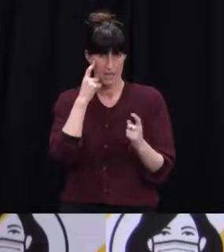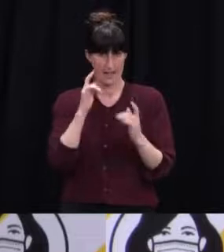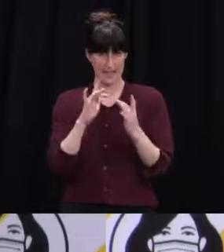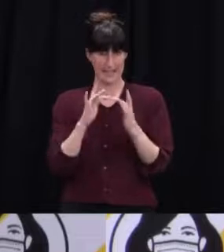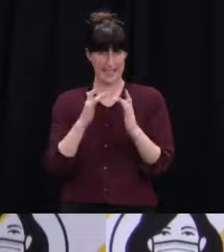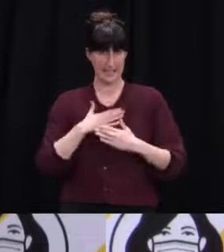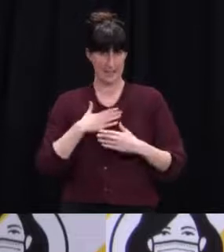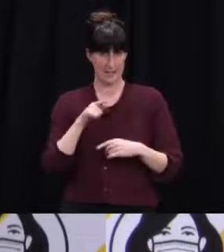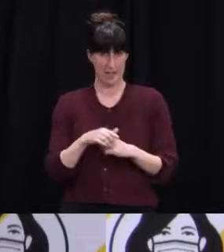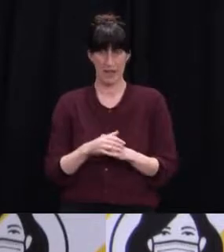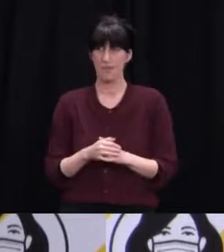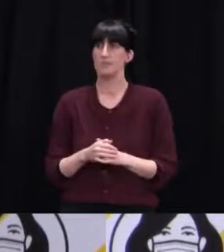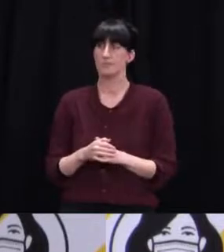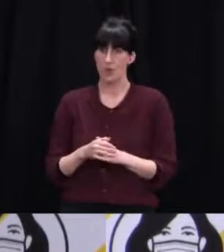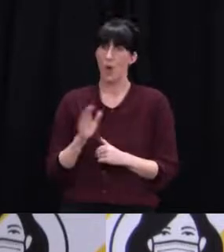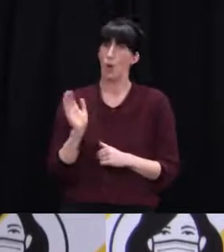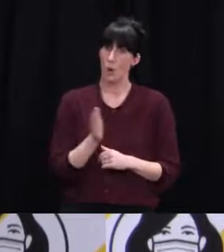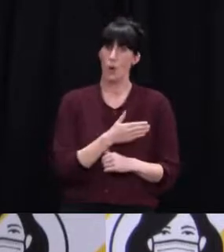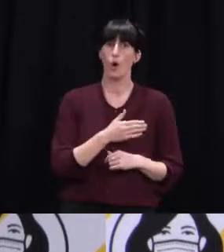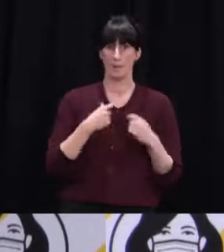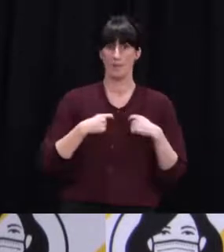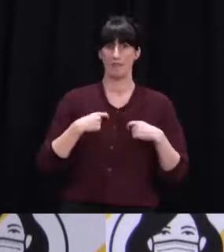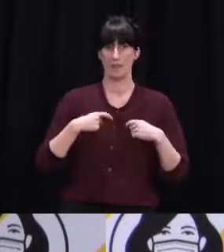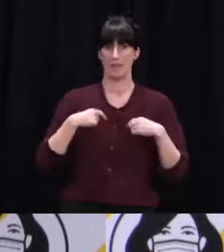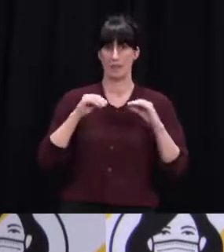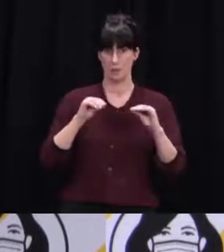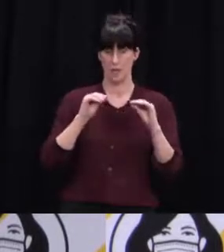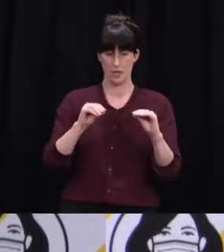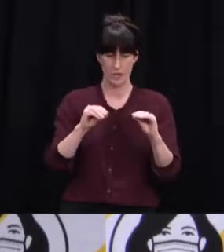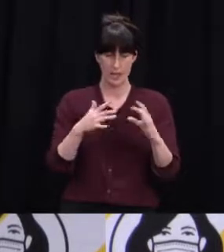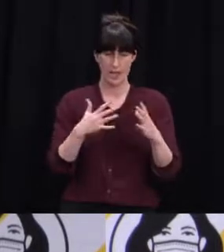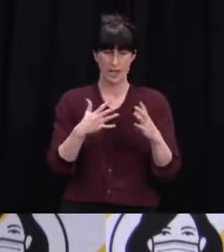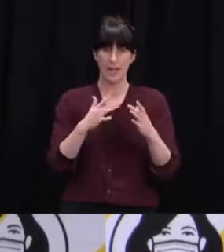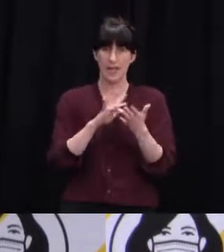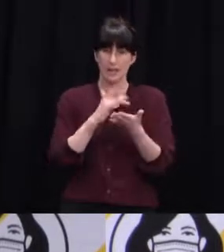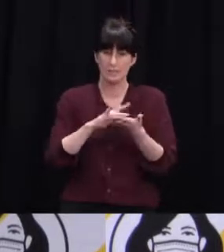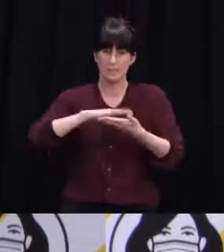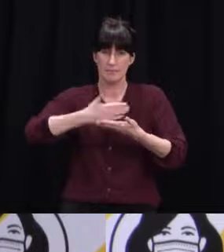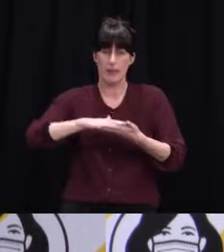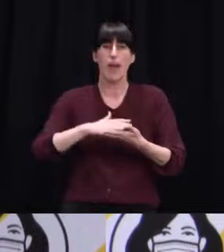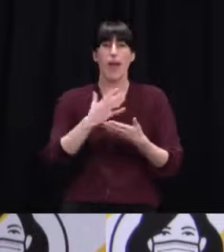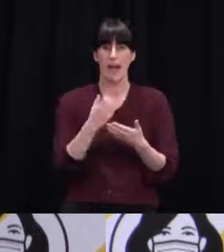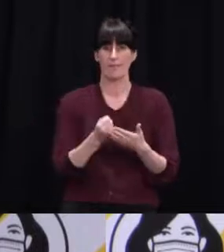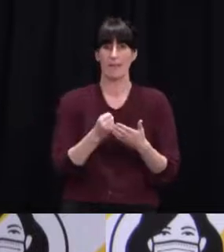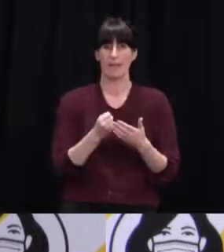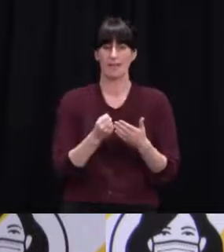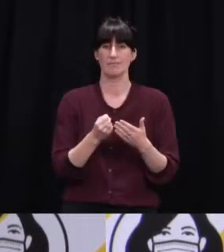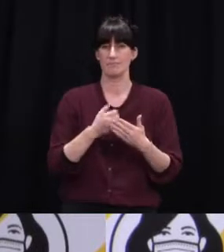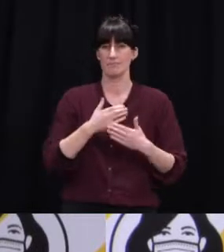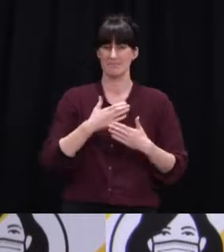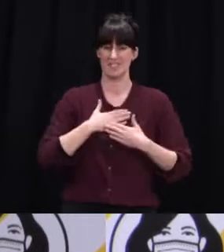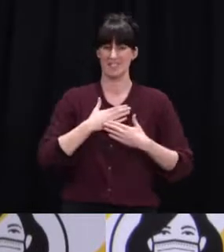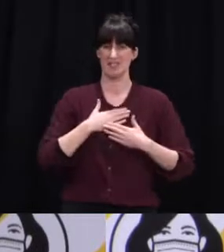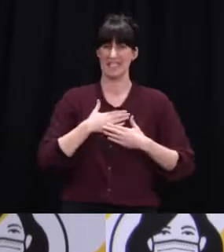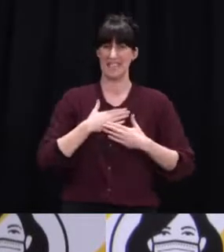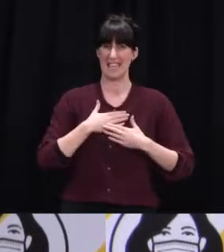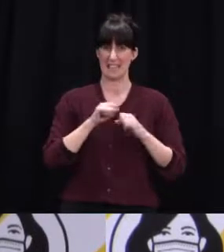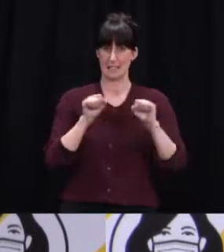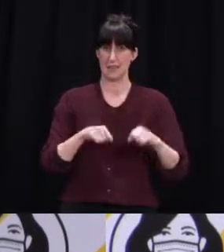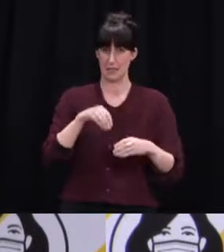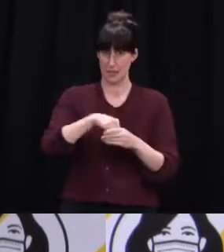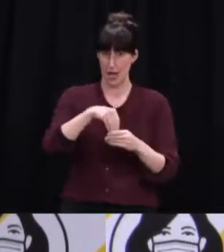devices that are being sent out by the Ministry of Education are connected up through the Network for Learning, so they have extra security measures, extra